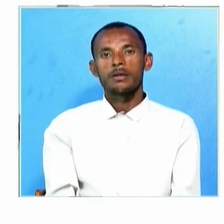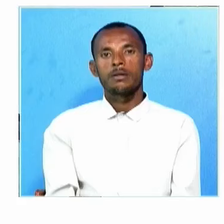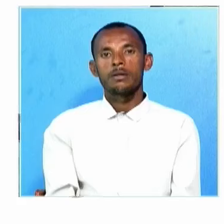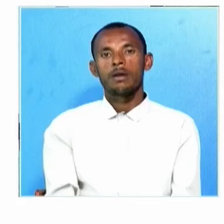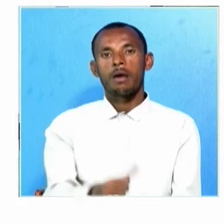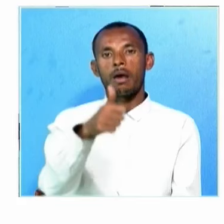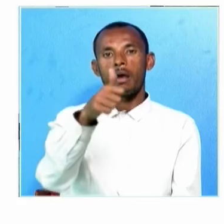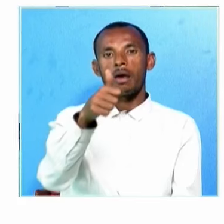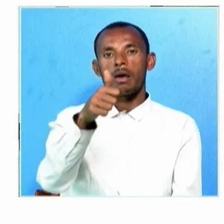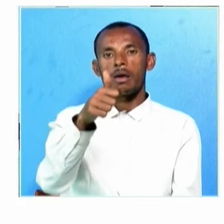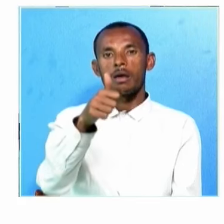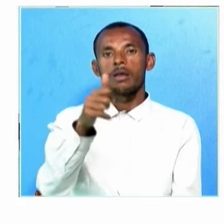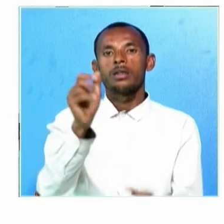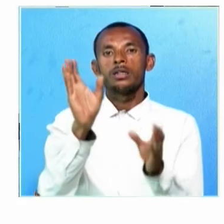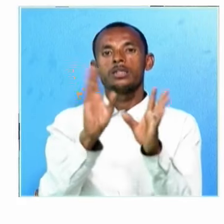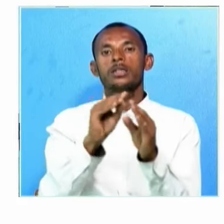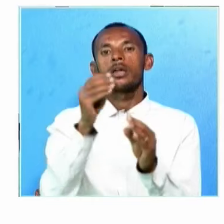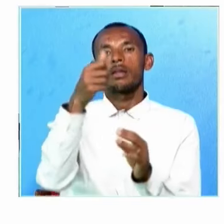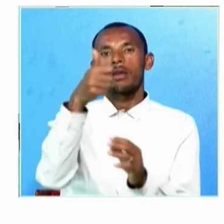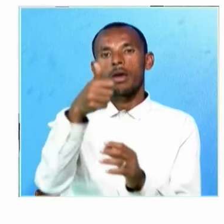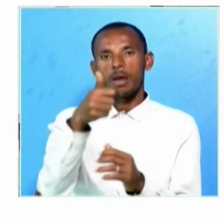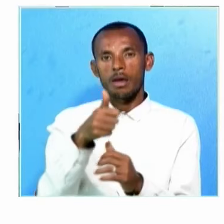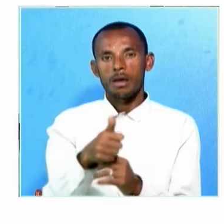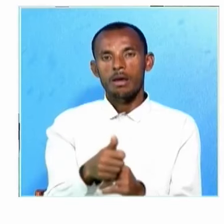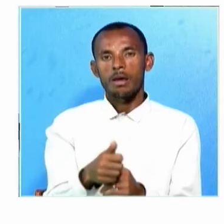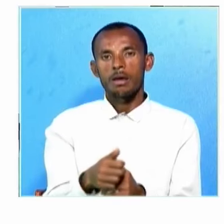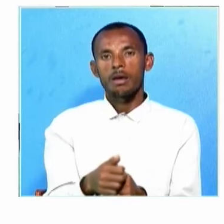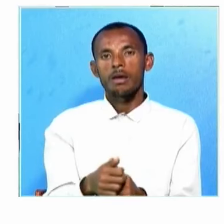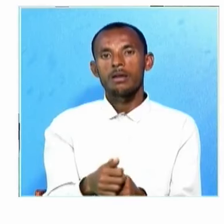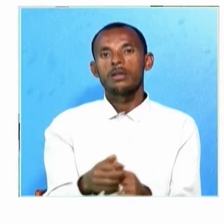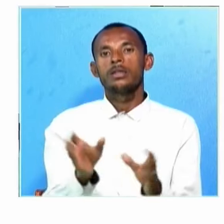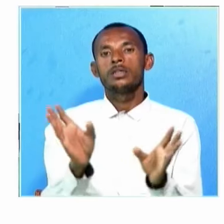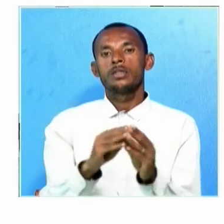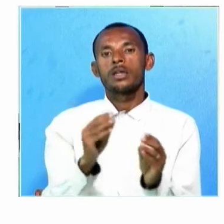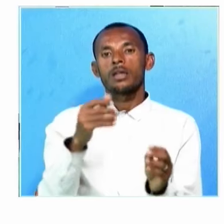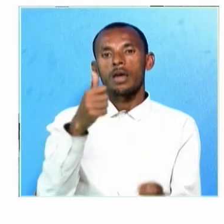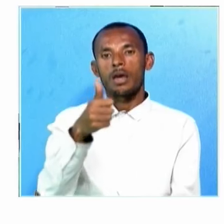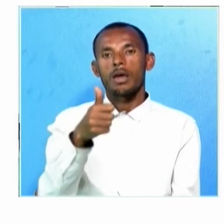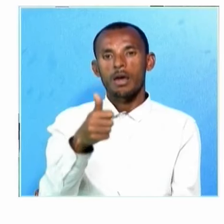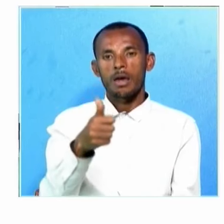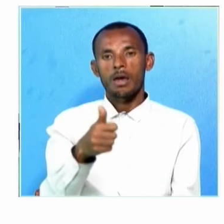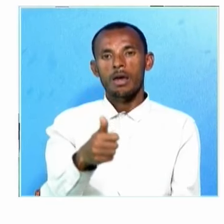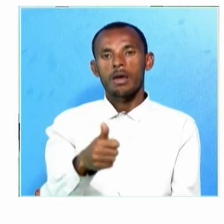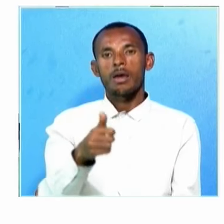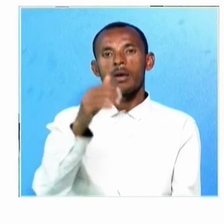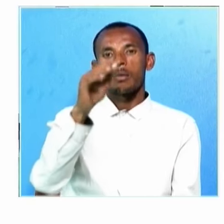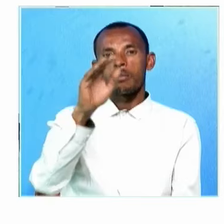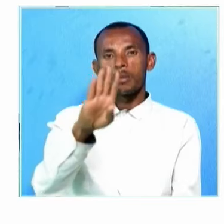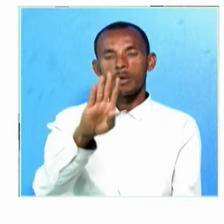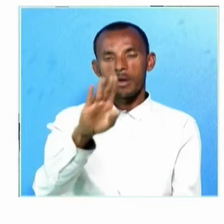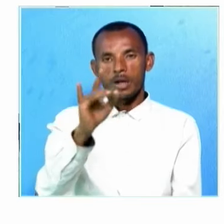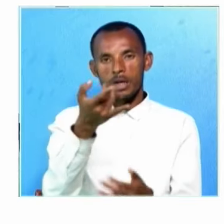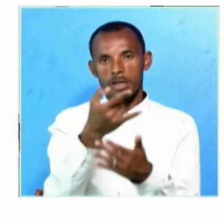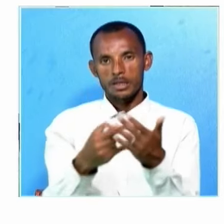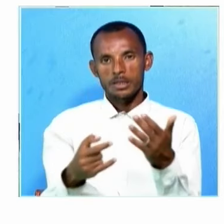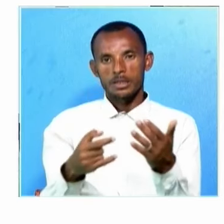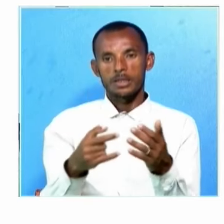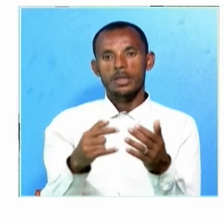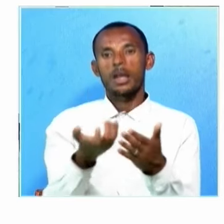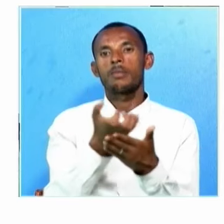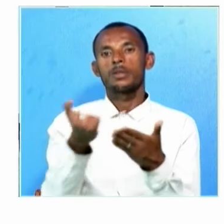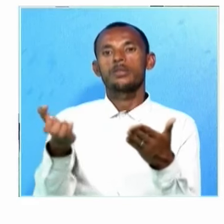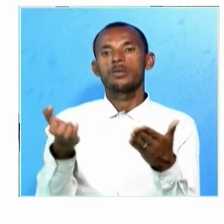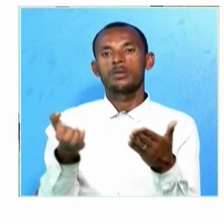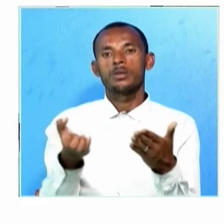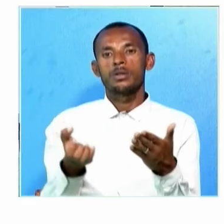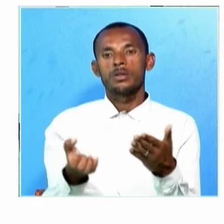A, set A itself. Find set A, B, or list elements of set A,